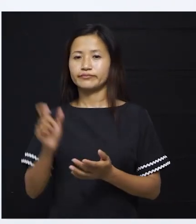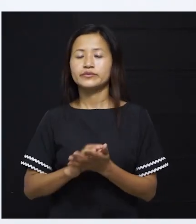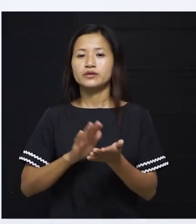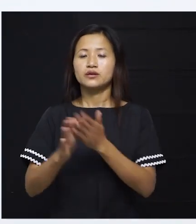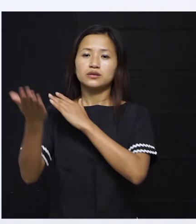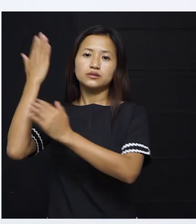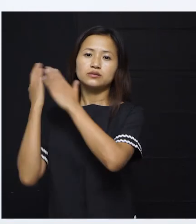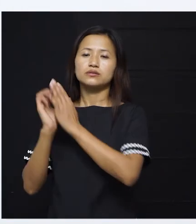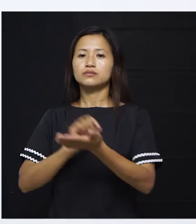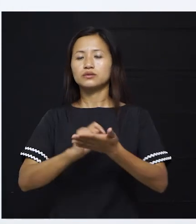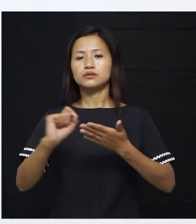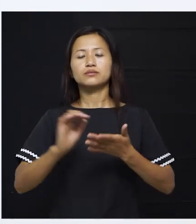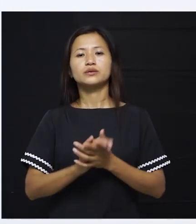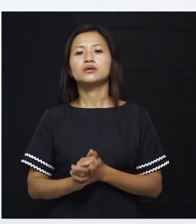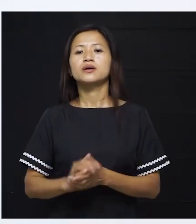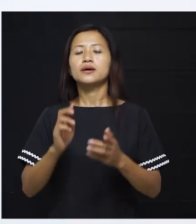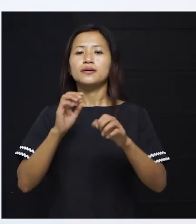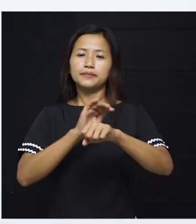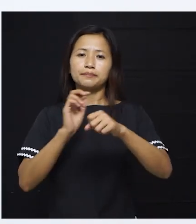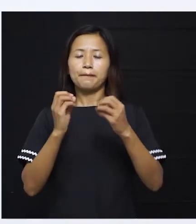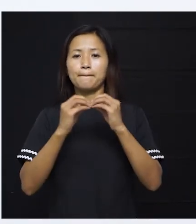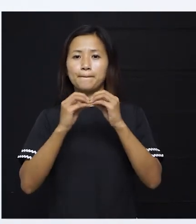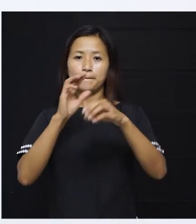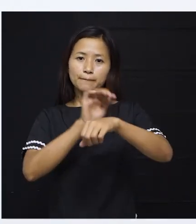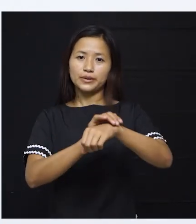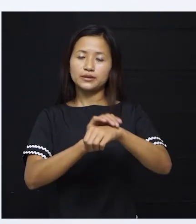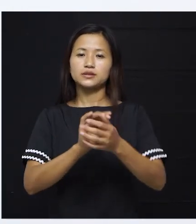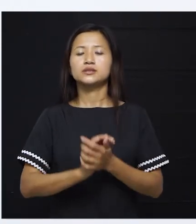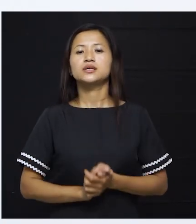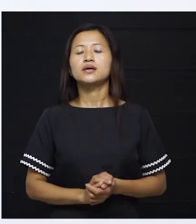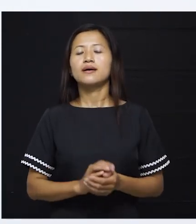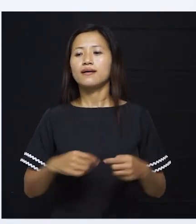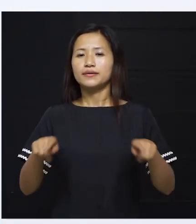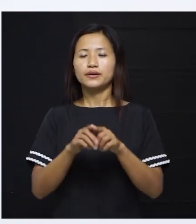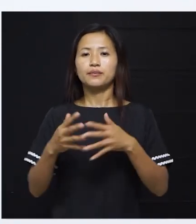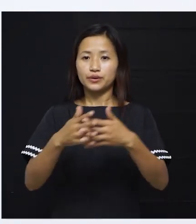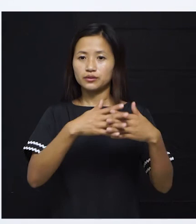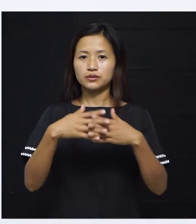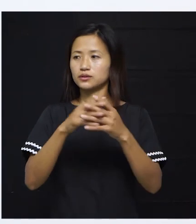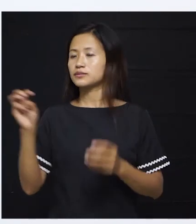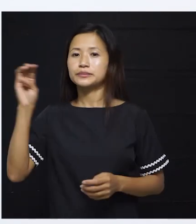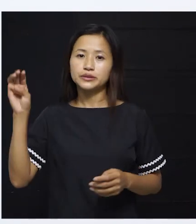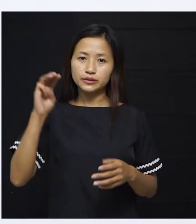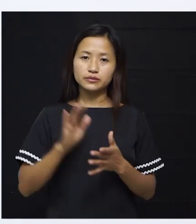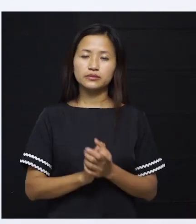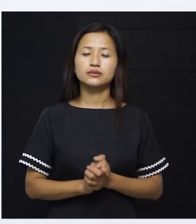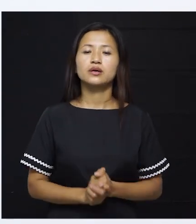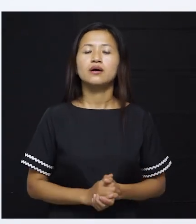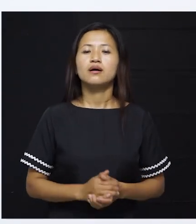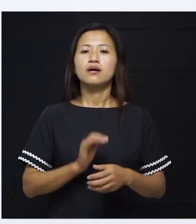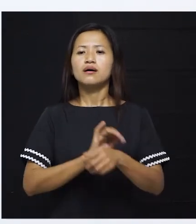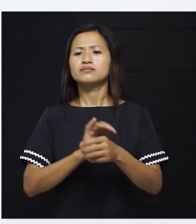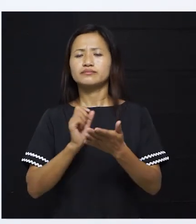records written by the British administration and the American missionaries, and the unwritten records were